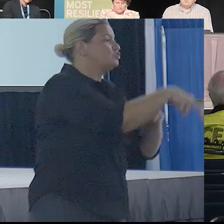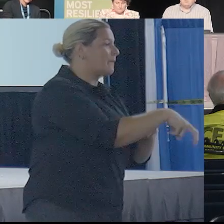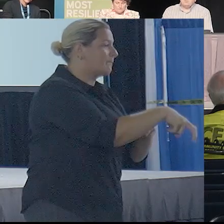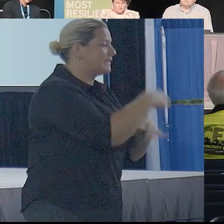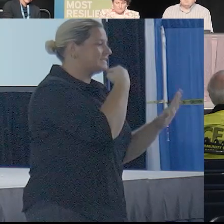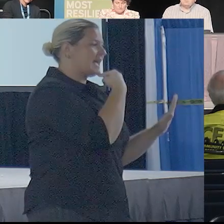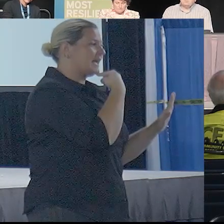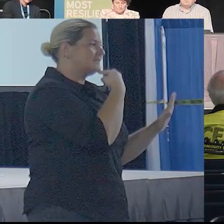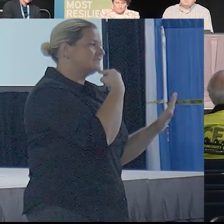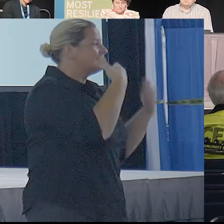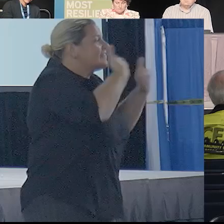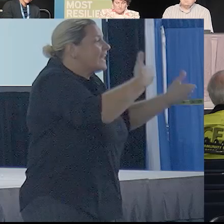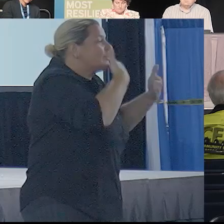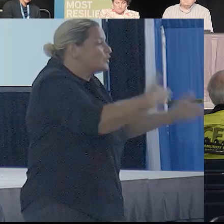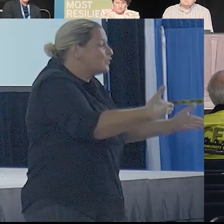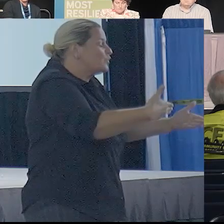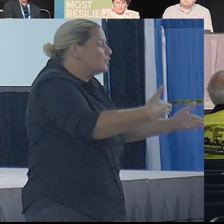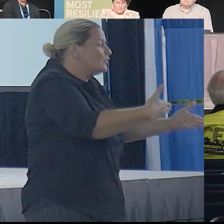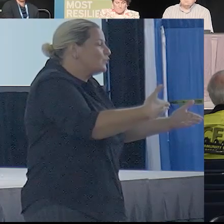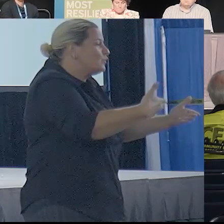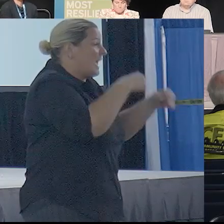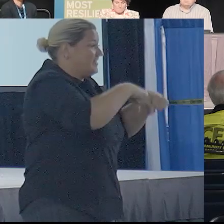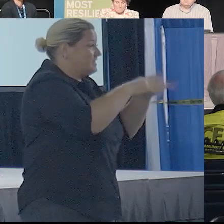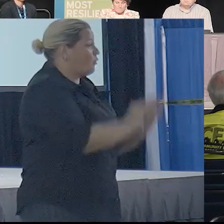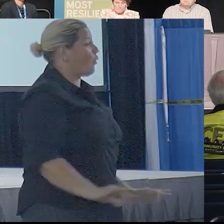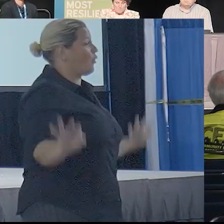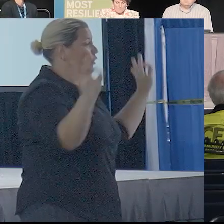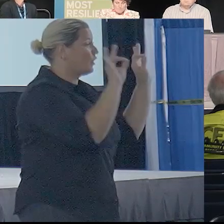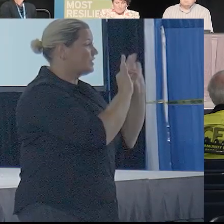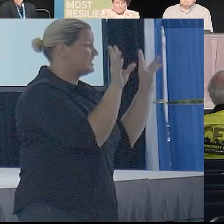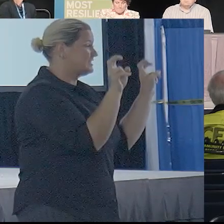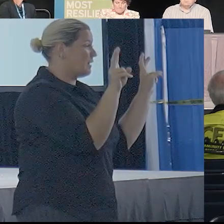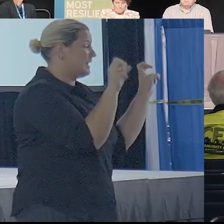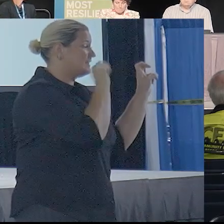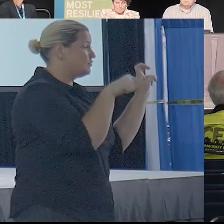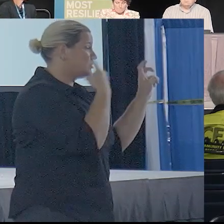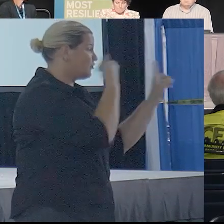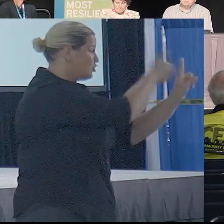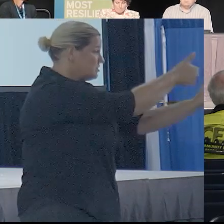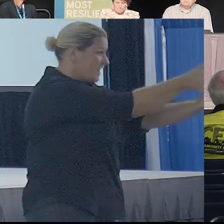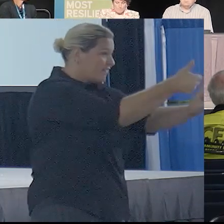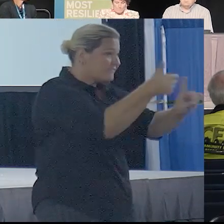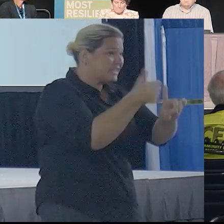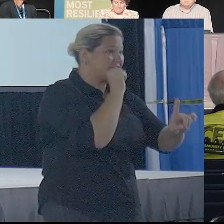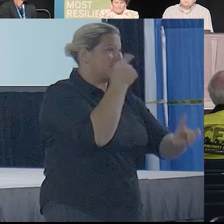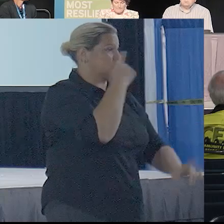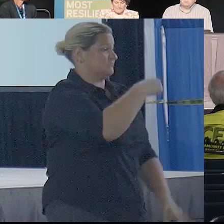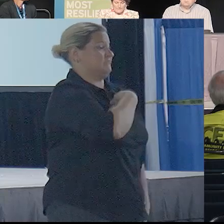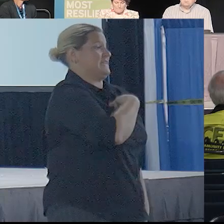say thanks and tell you how important this is, not just for yourselves and not just for